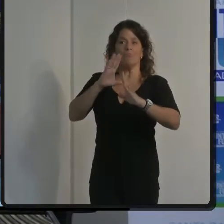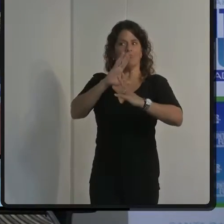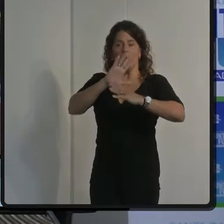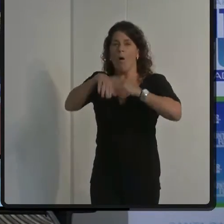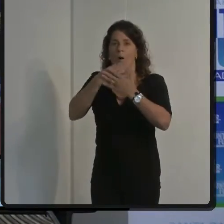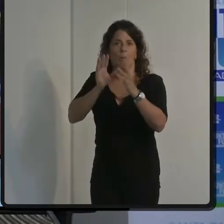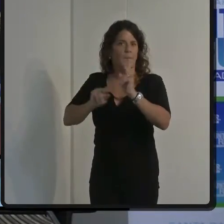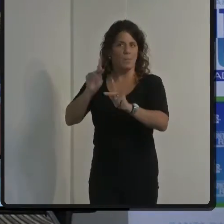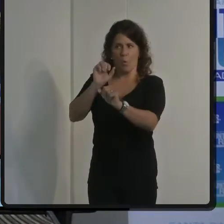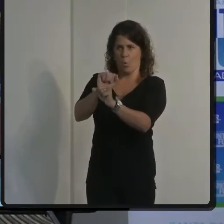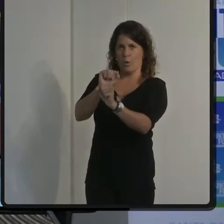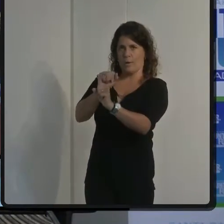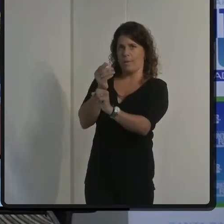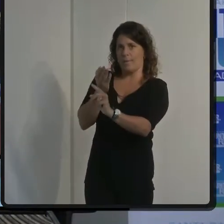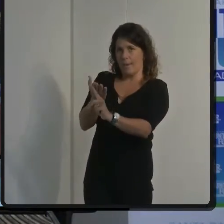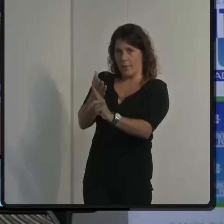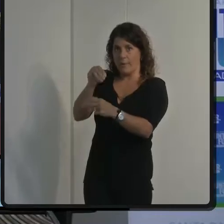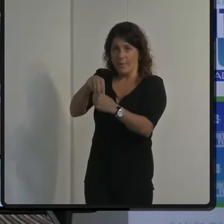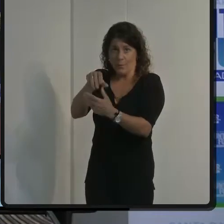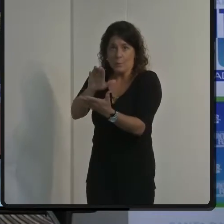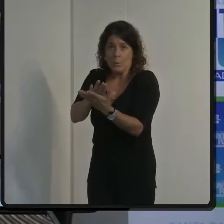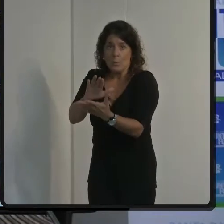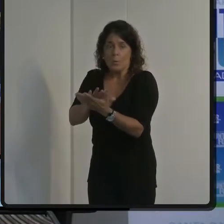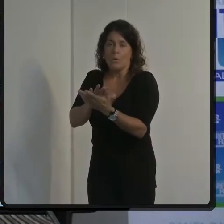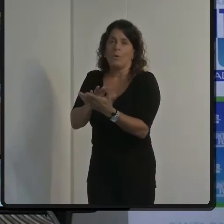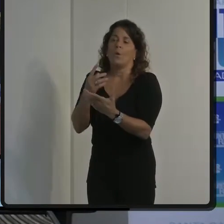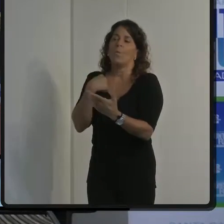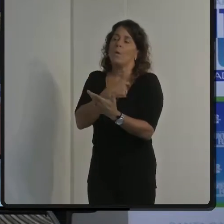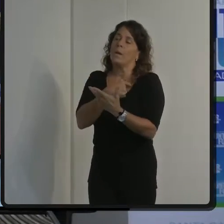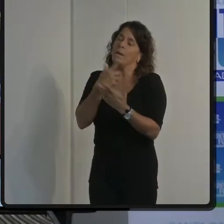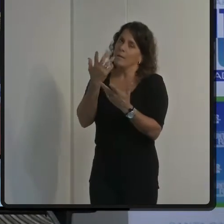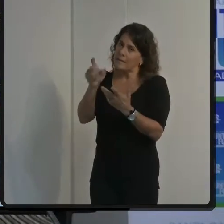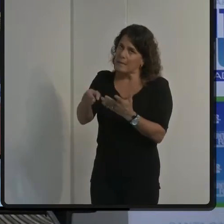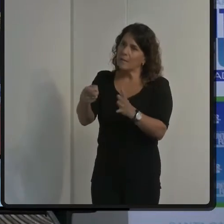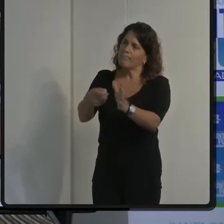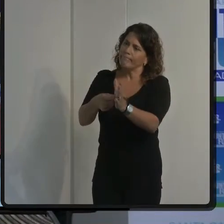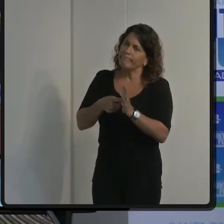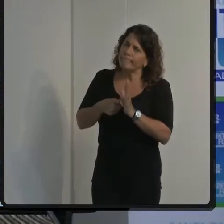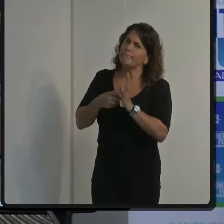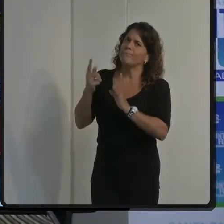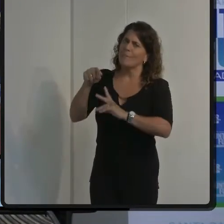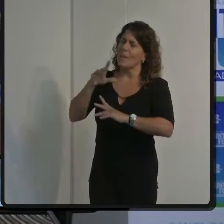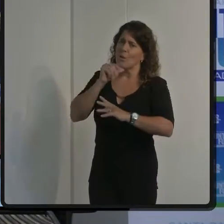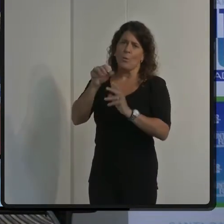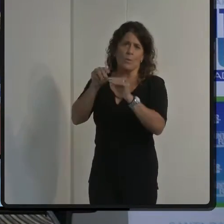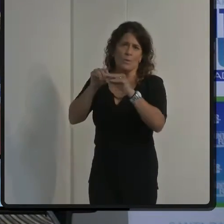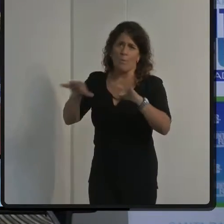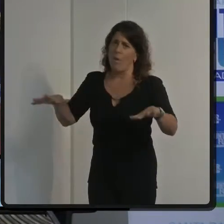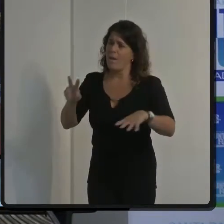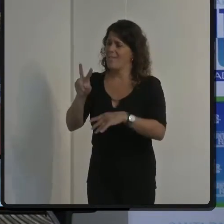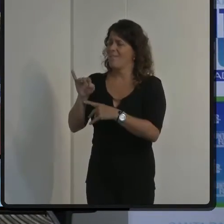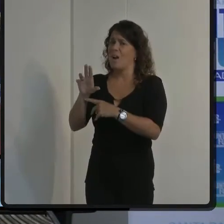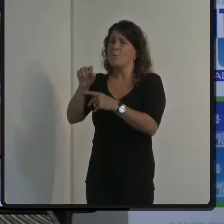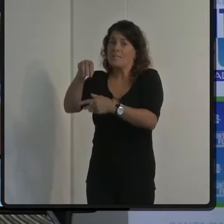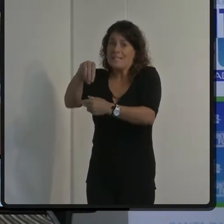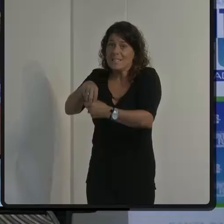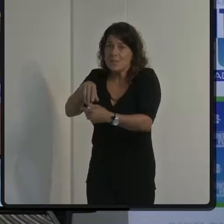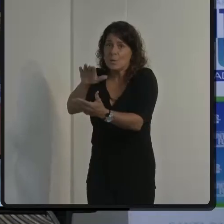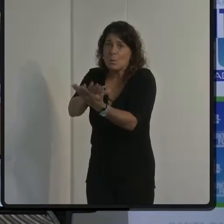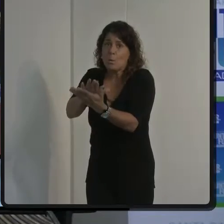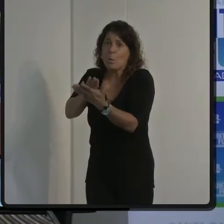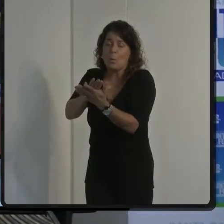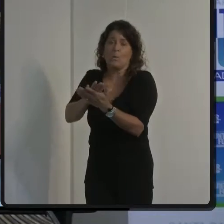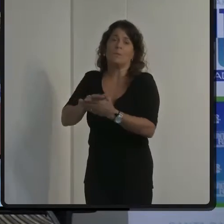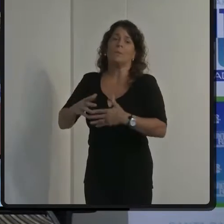school, we need to make sure that they don't carry the virus into the school. And therefore,